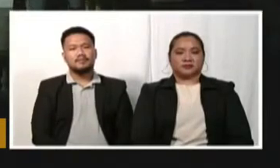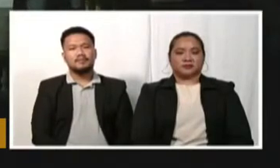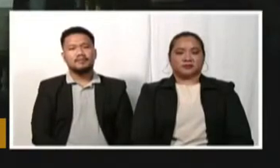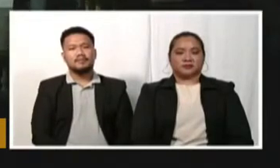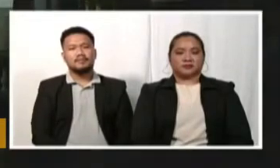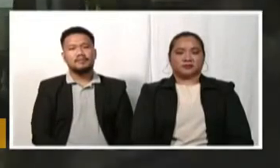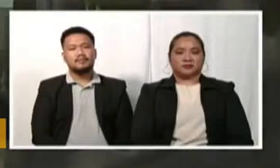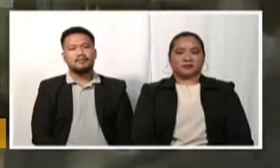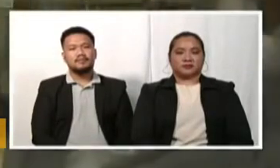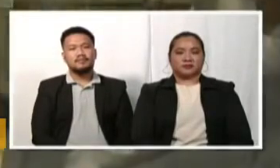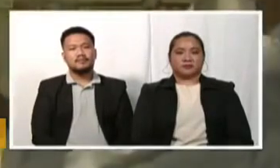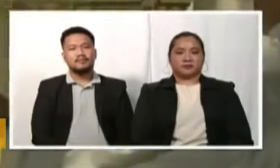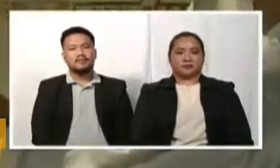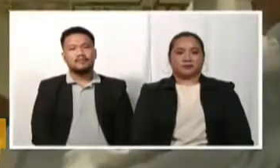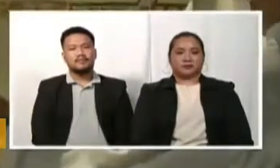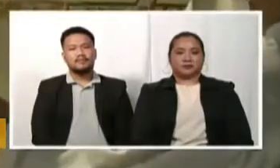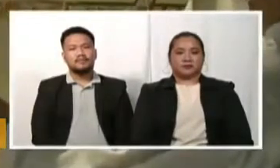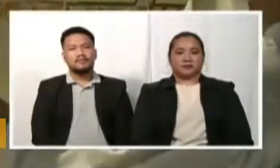Let us pray.